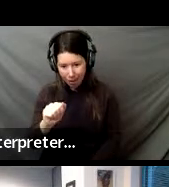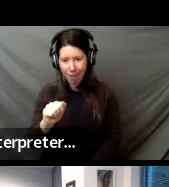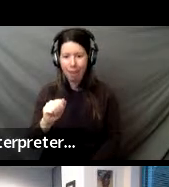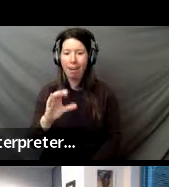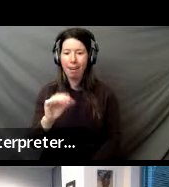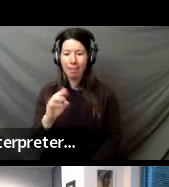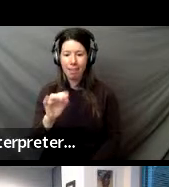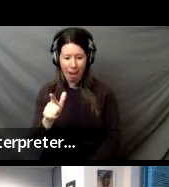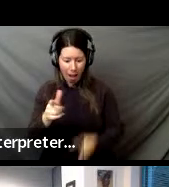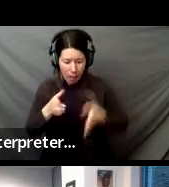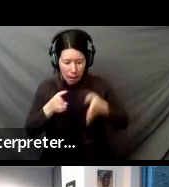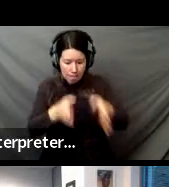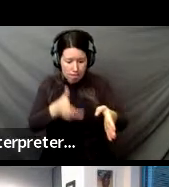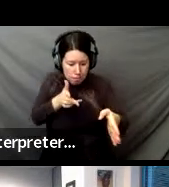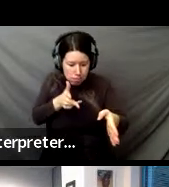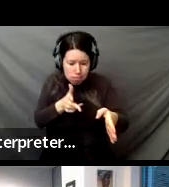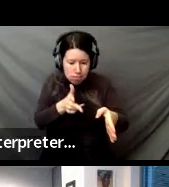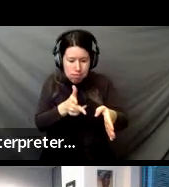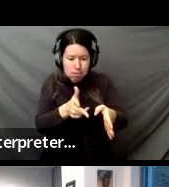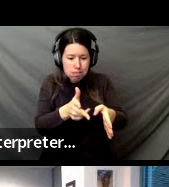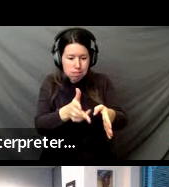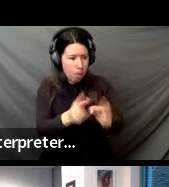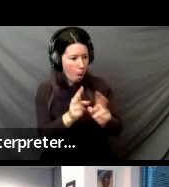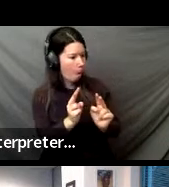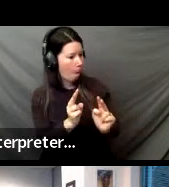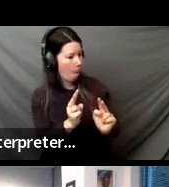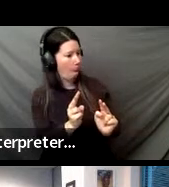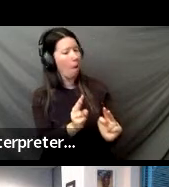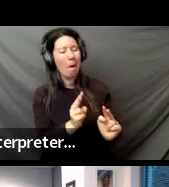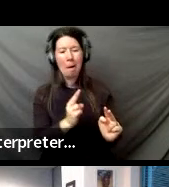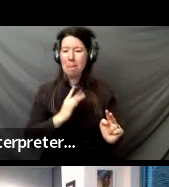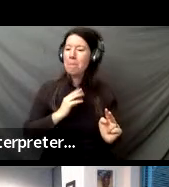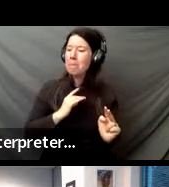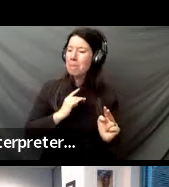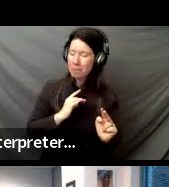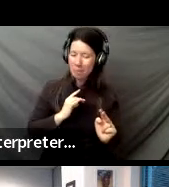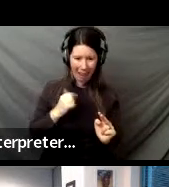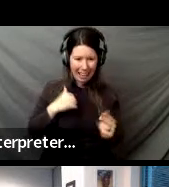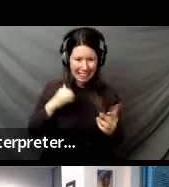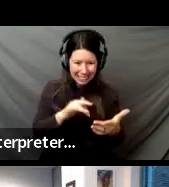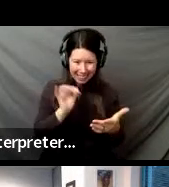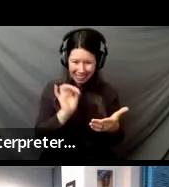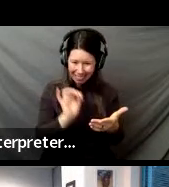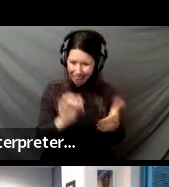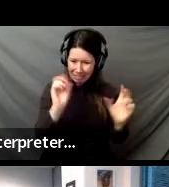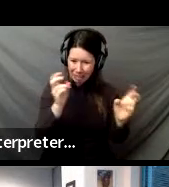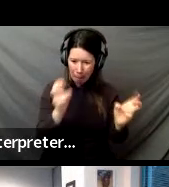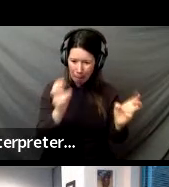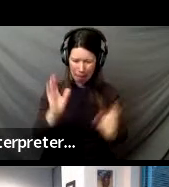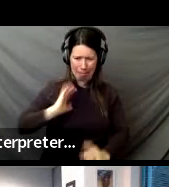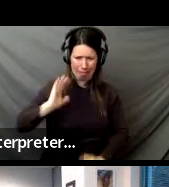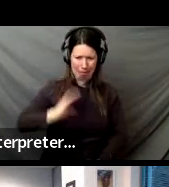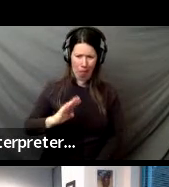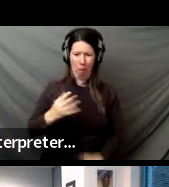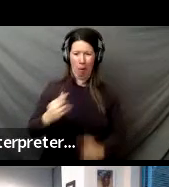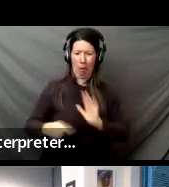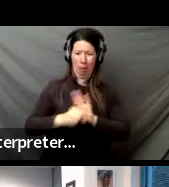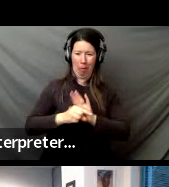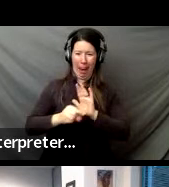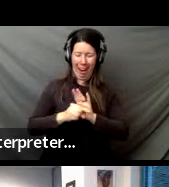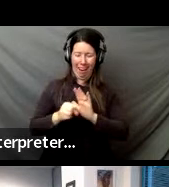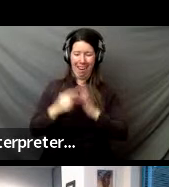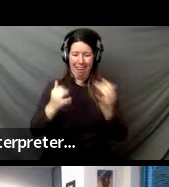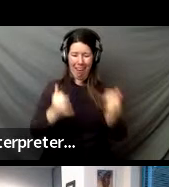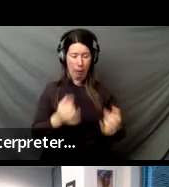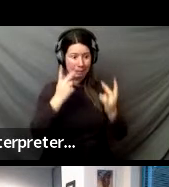and something that I studied about when I was in the 4th grade. And so it was just really, really nice